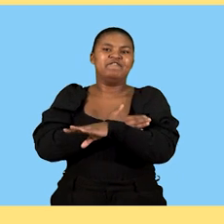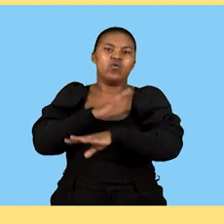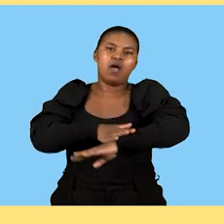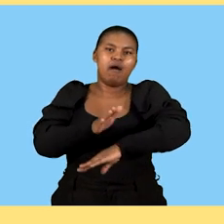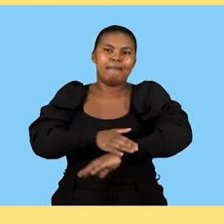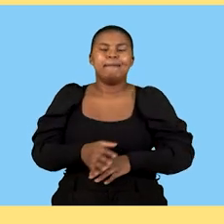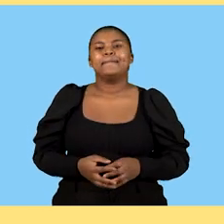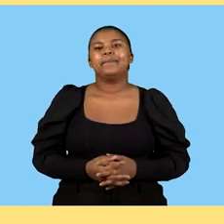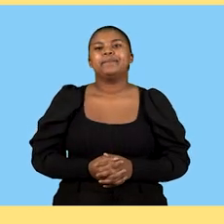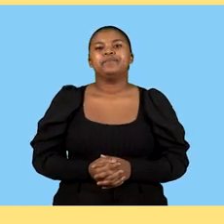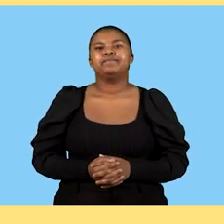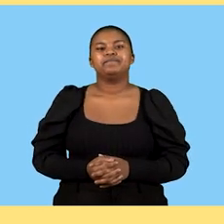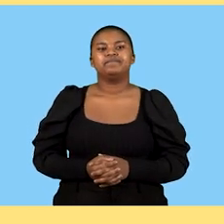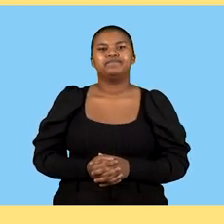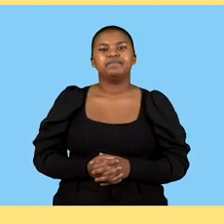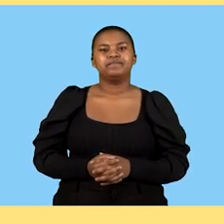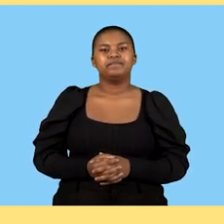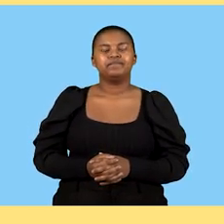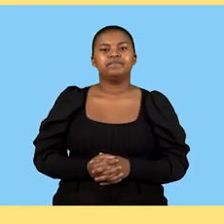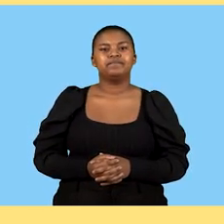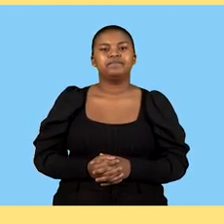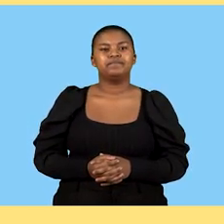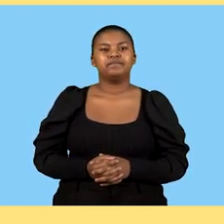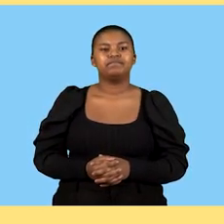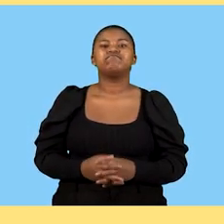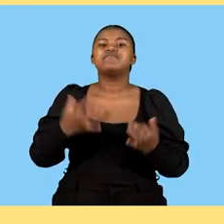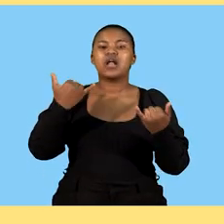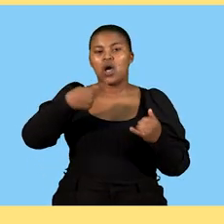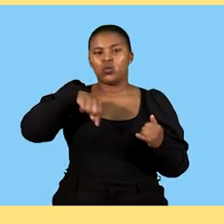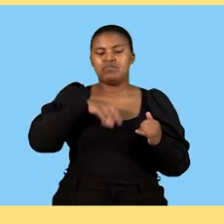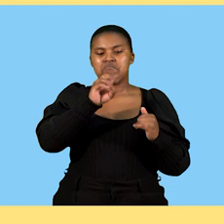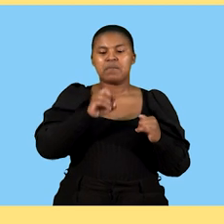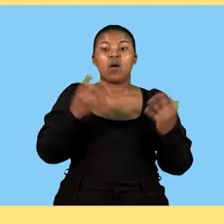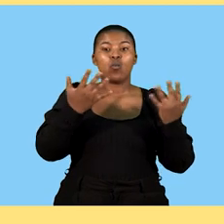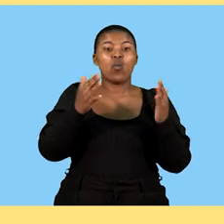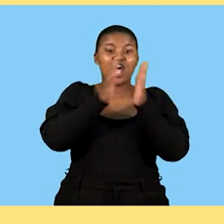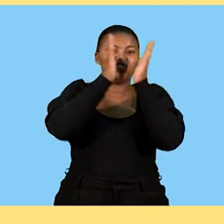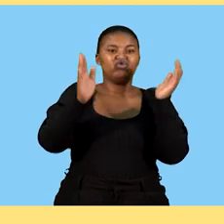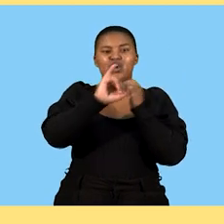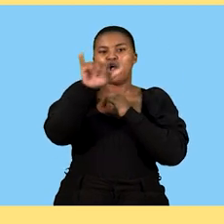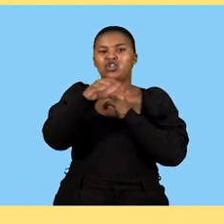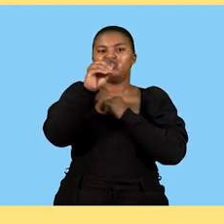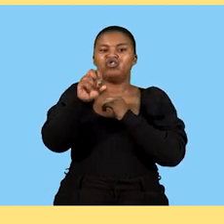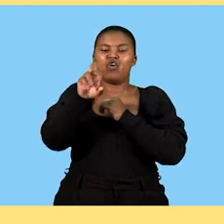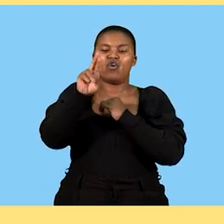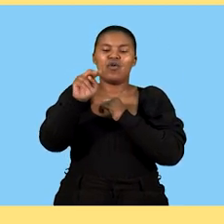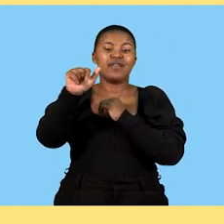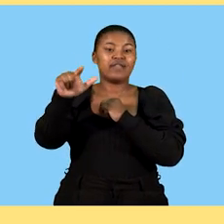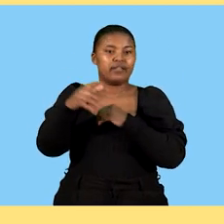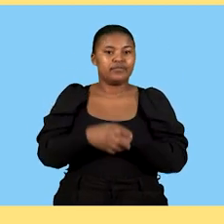not yet paid, it means I'll take my 1,140 multiplied by the 2 months. That means I'm